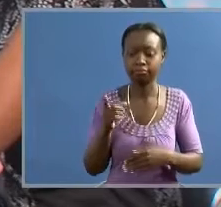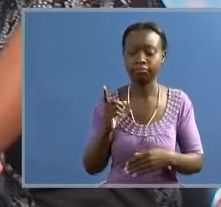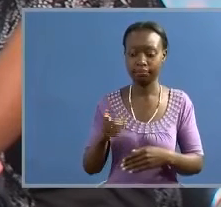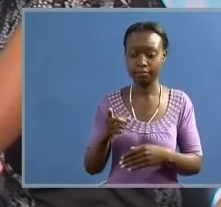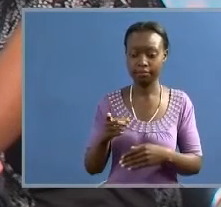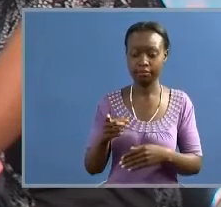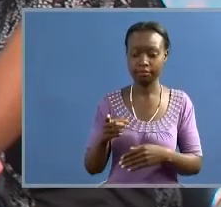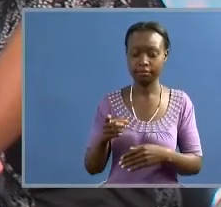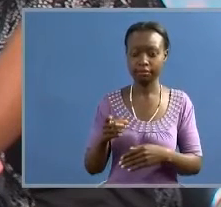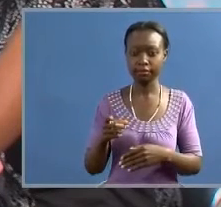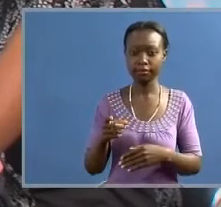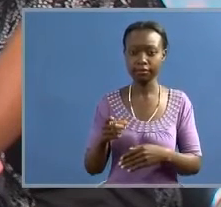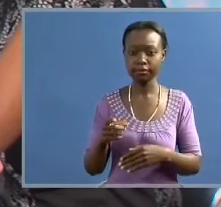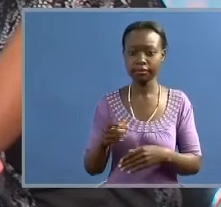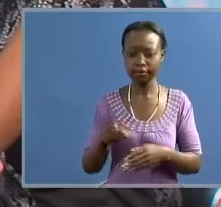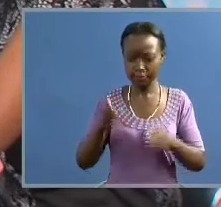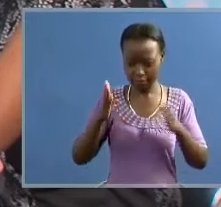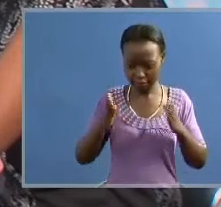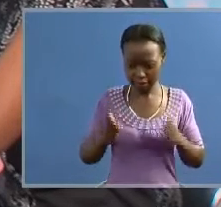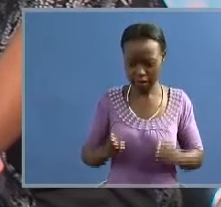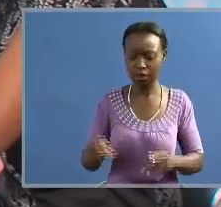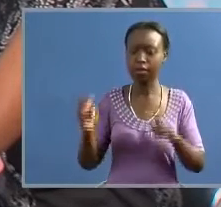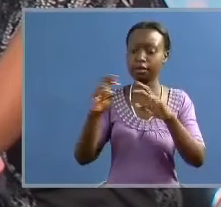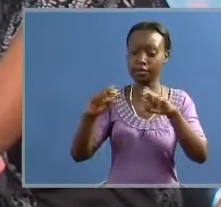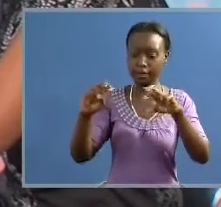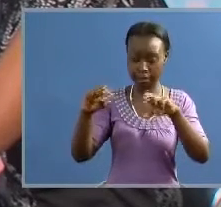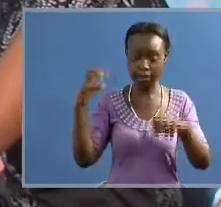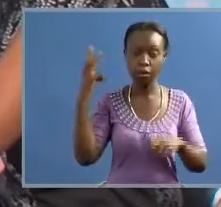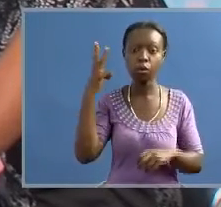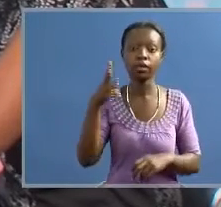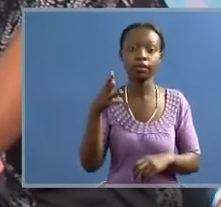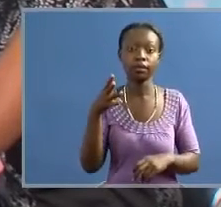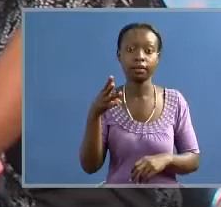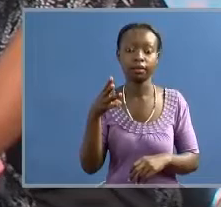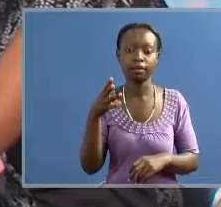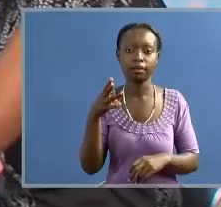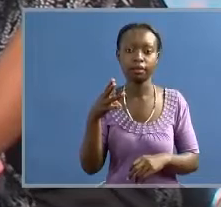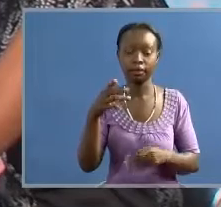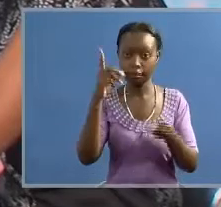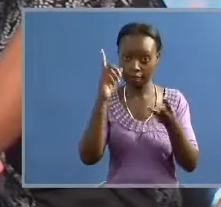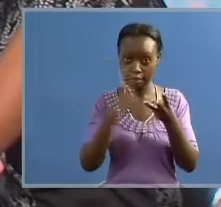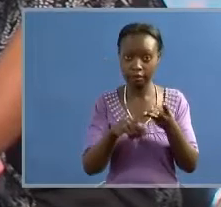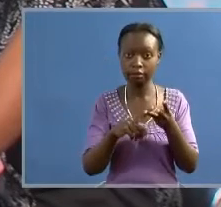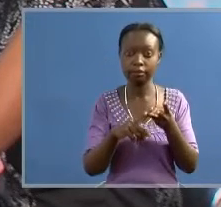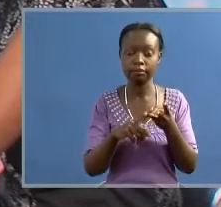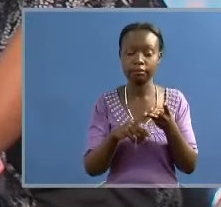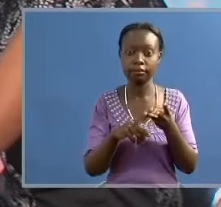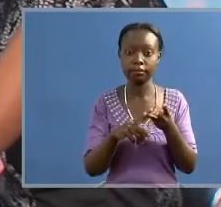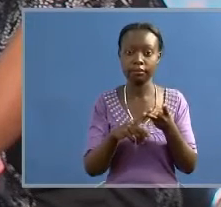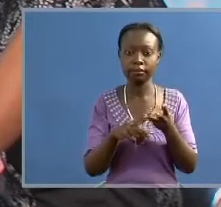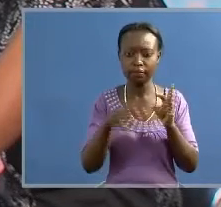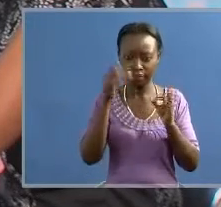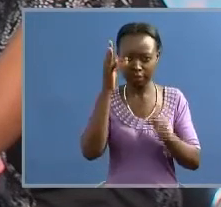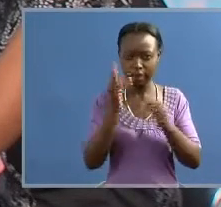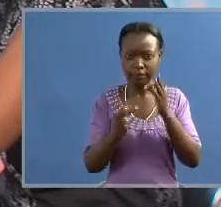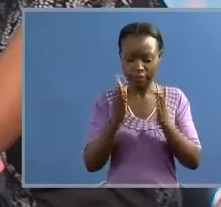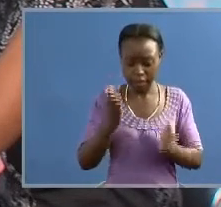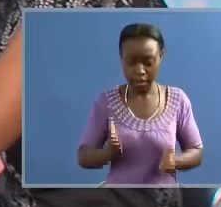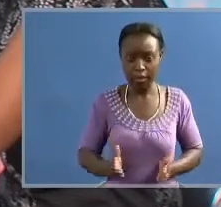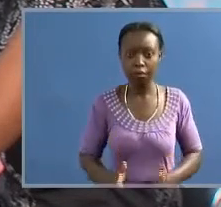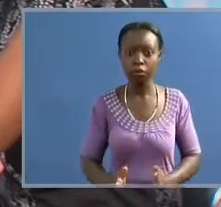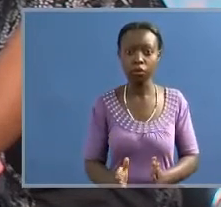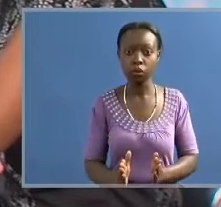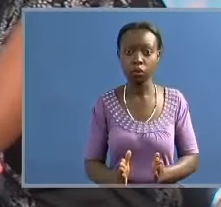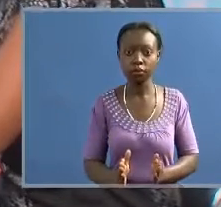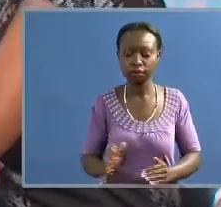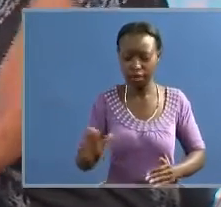That person would be tested. Right. Yes. Number three is if a person is in